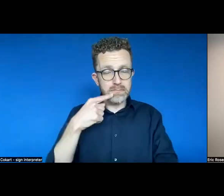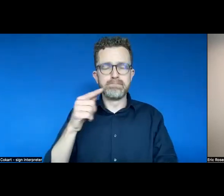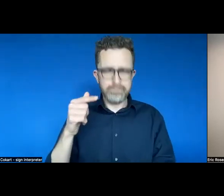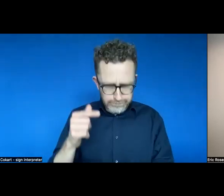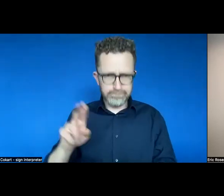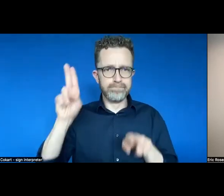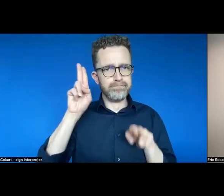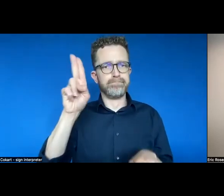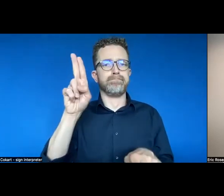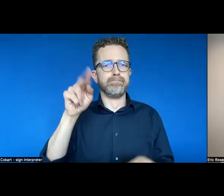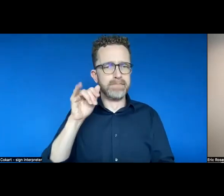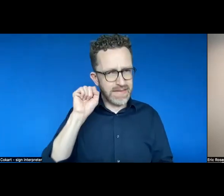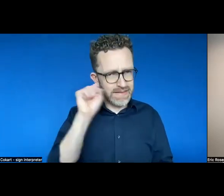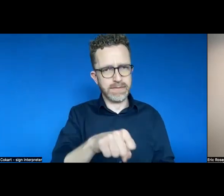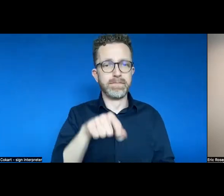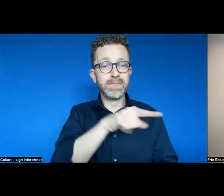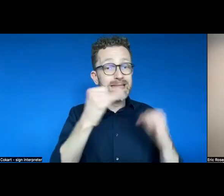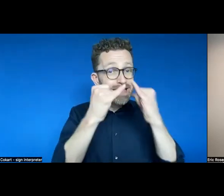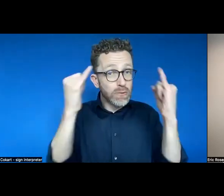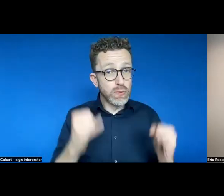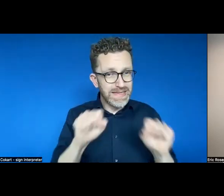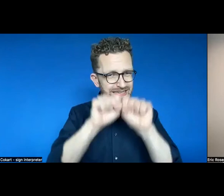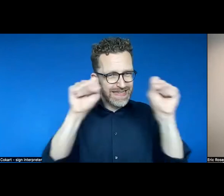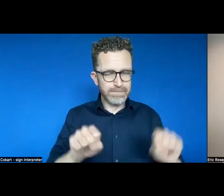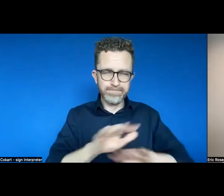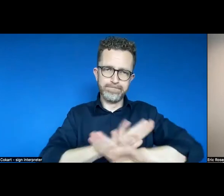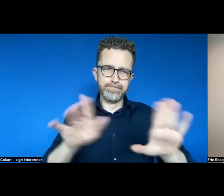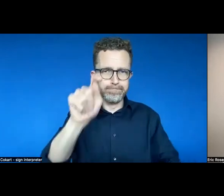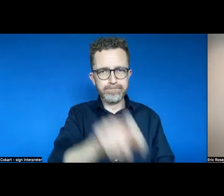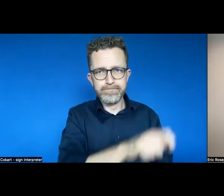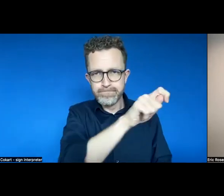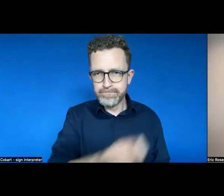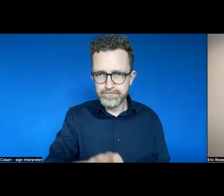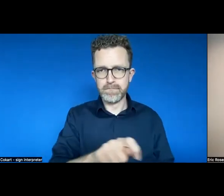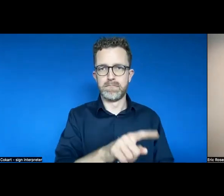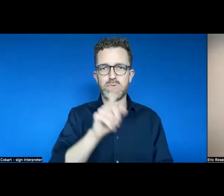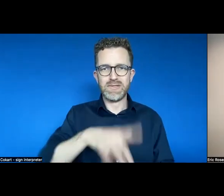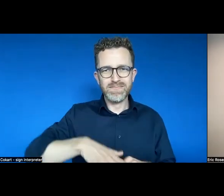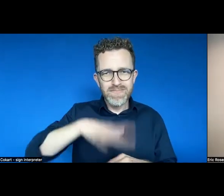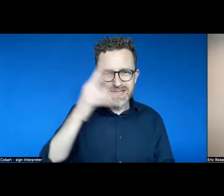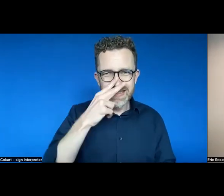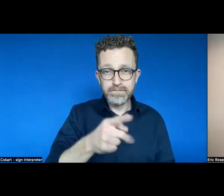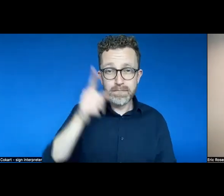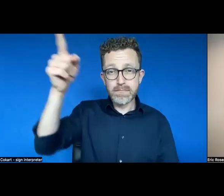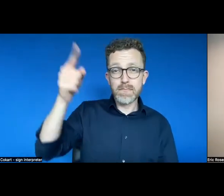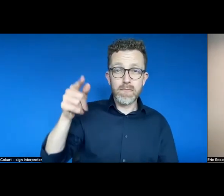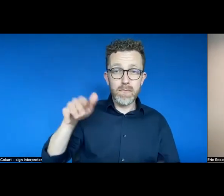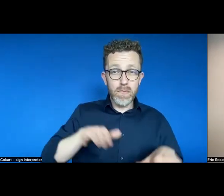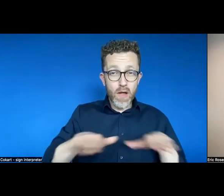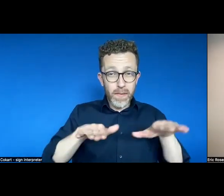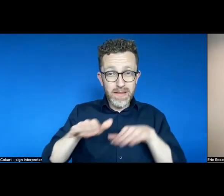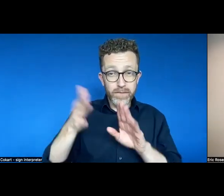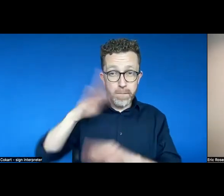course, we insist that these children be, integrated into the community. And we said, well, we had heard